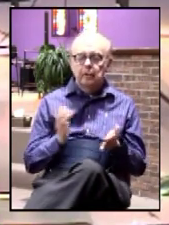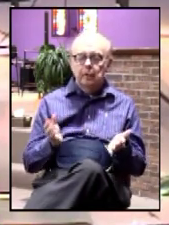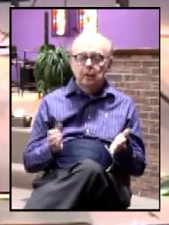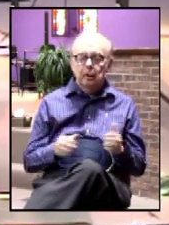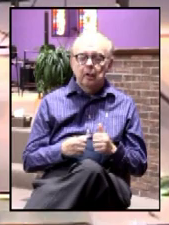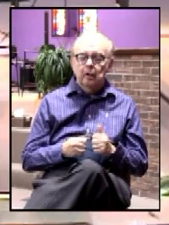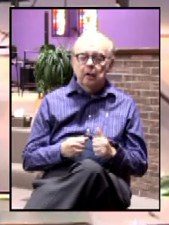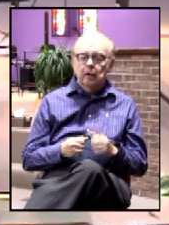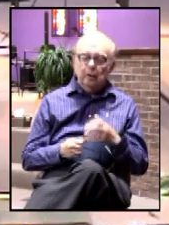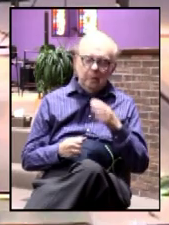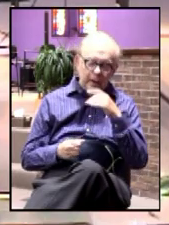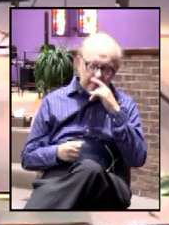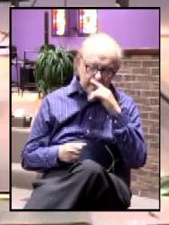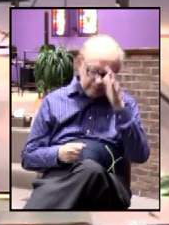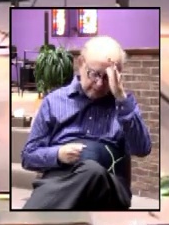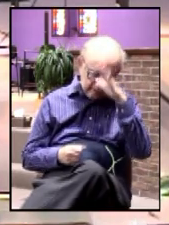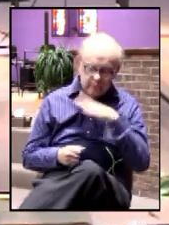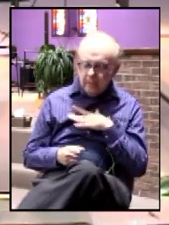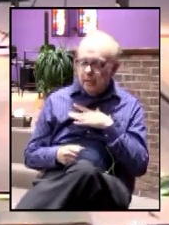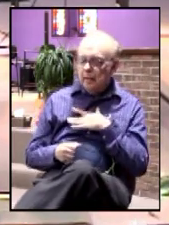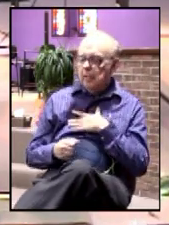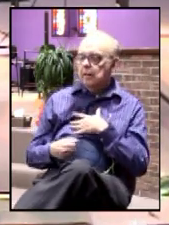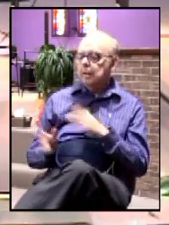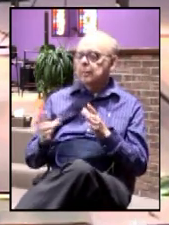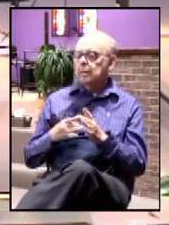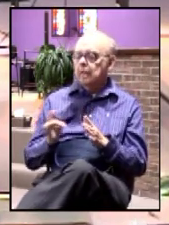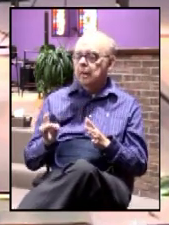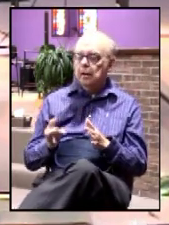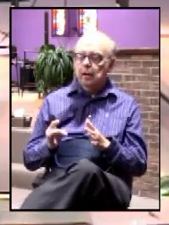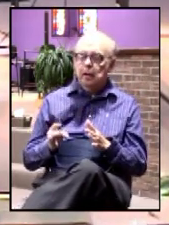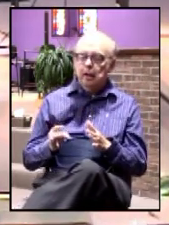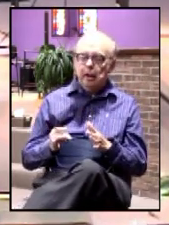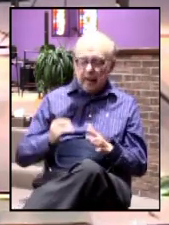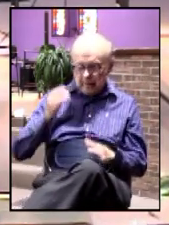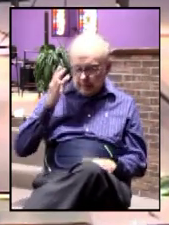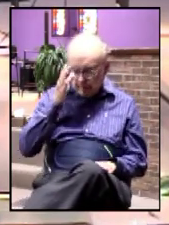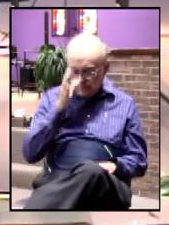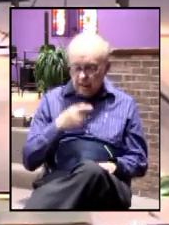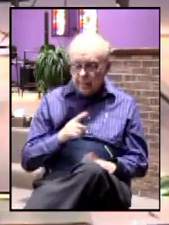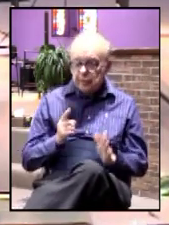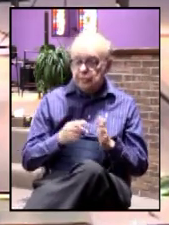that game." And he says, "Really? I'd like to play it." So his father shows him the door.